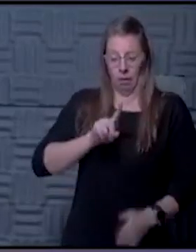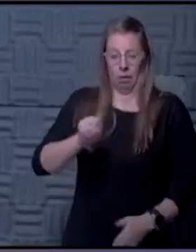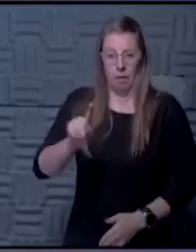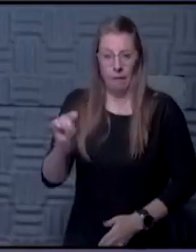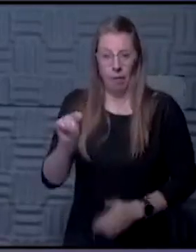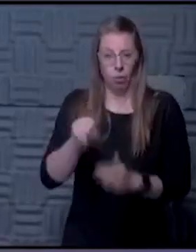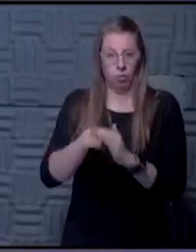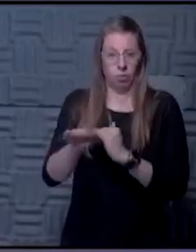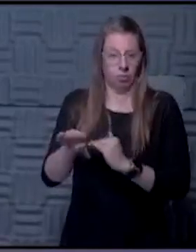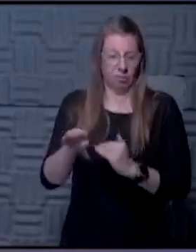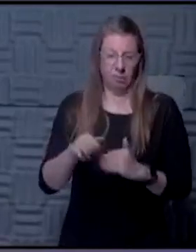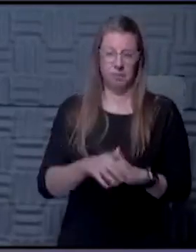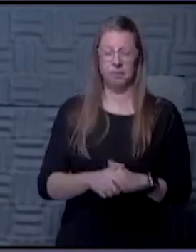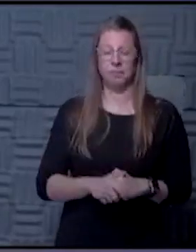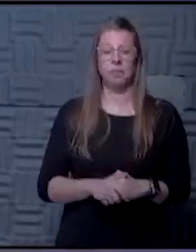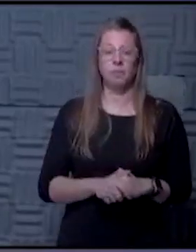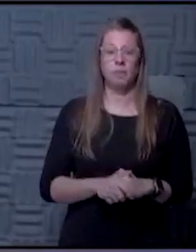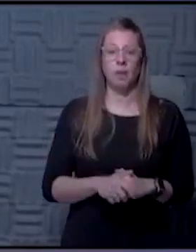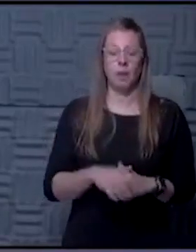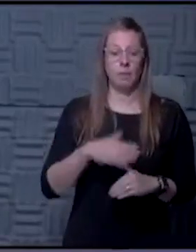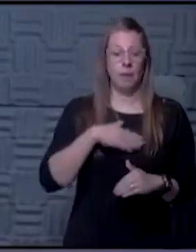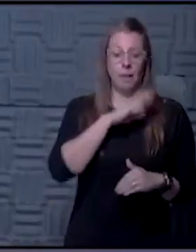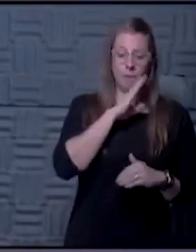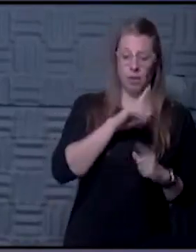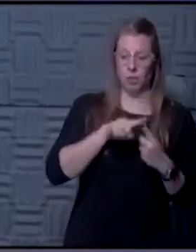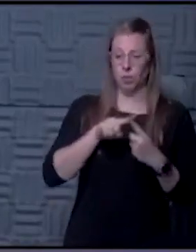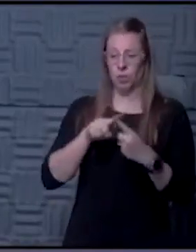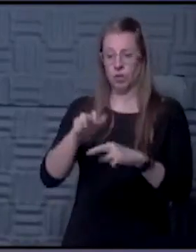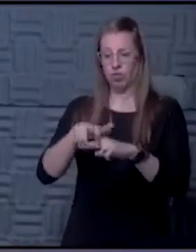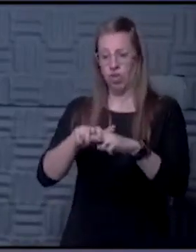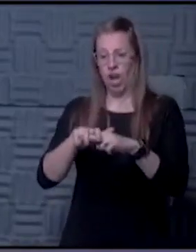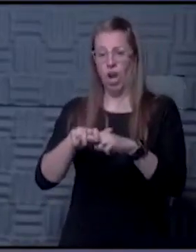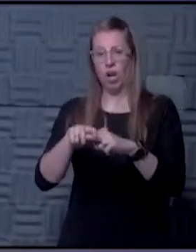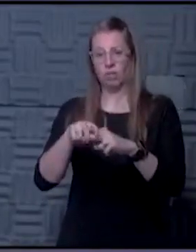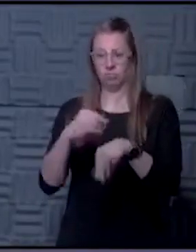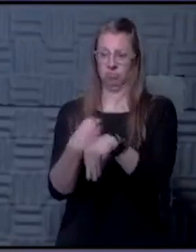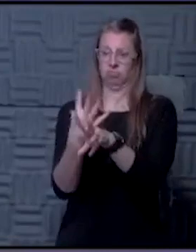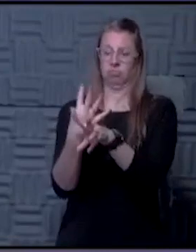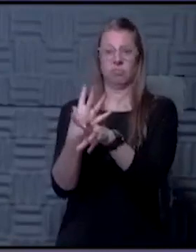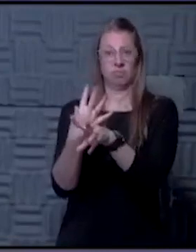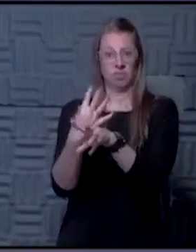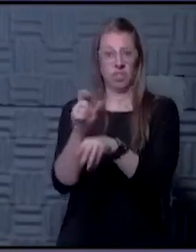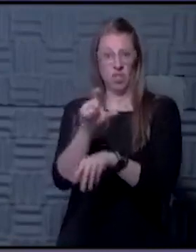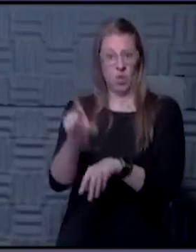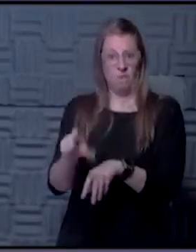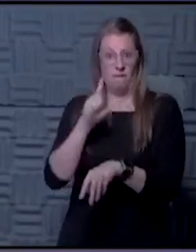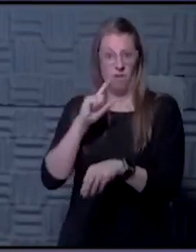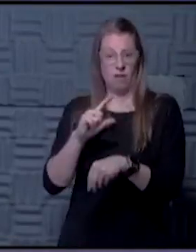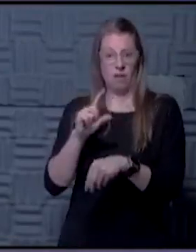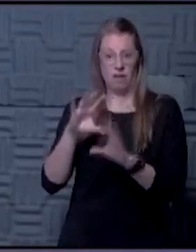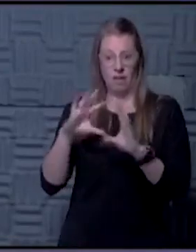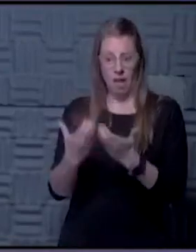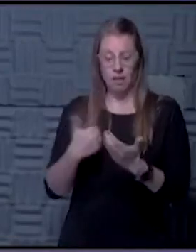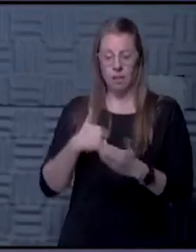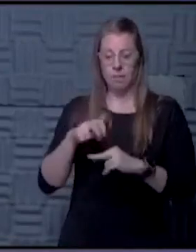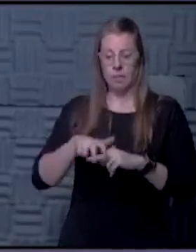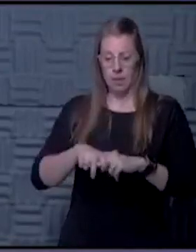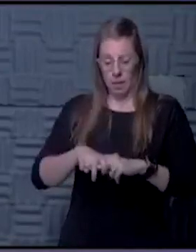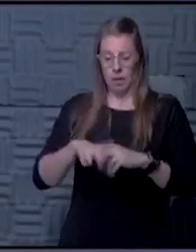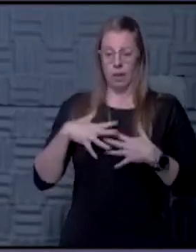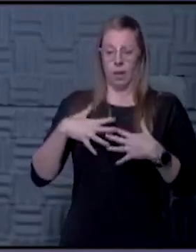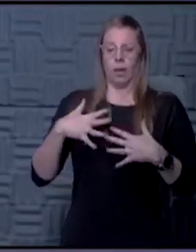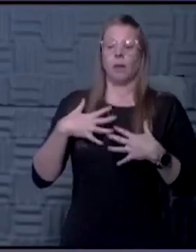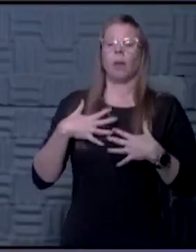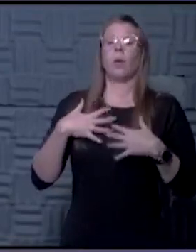bathroom. Moving from my bed to the chair to Zoom into class and just being like, okay, I'm here, let me catch my breath. Okay, now